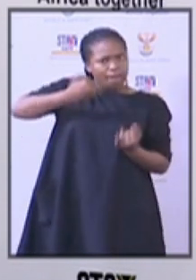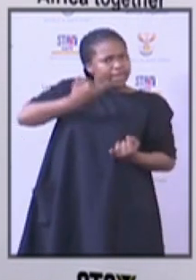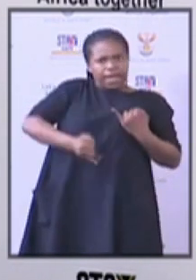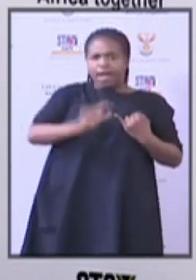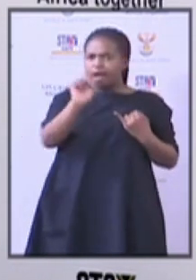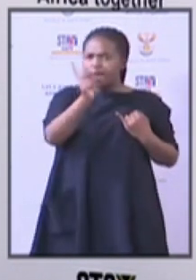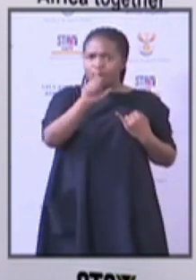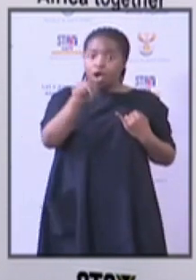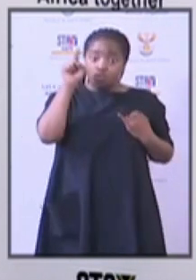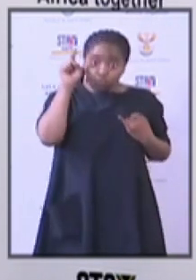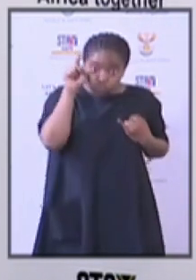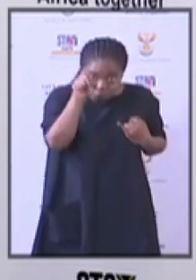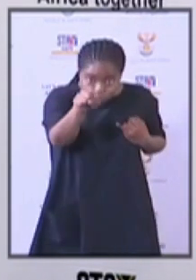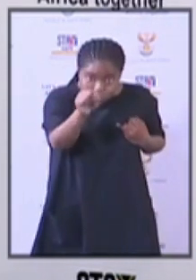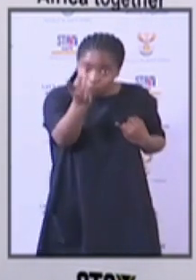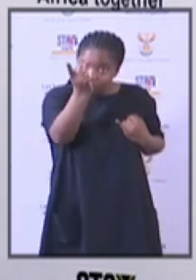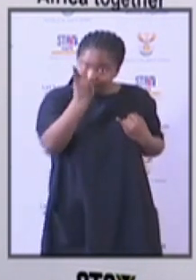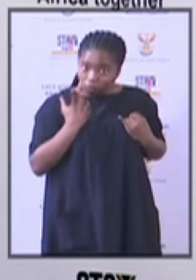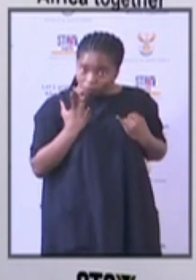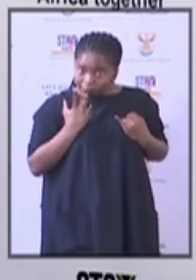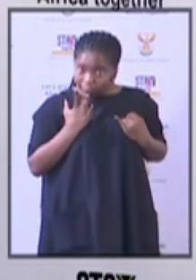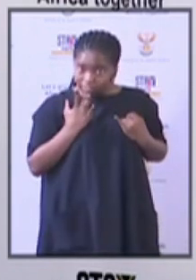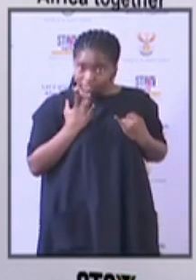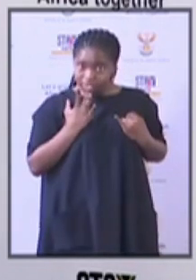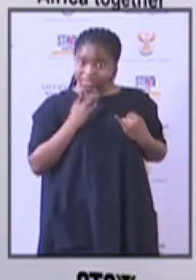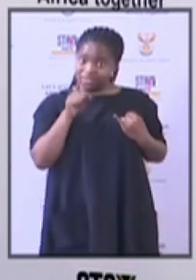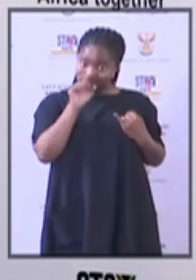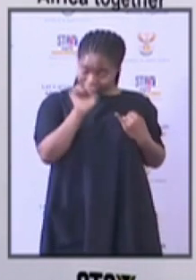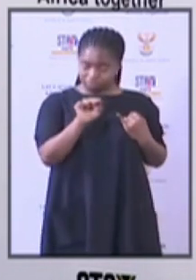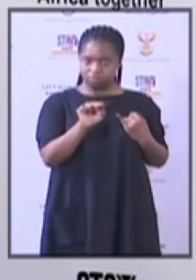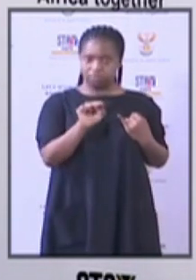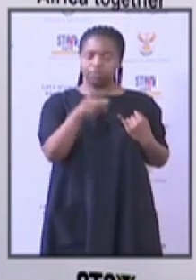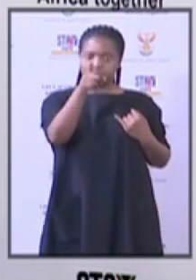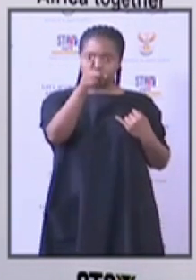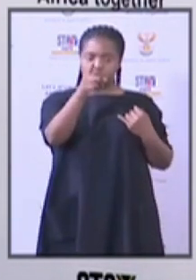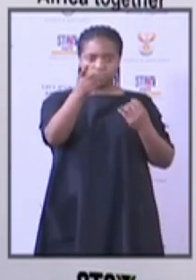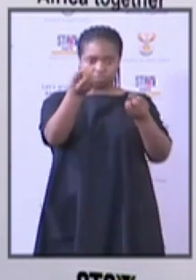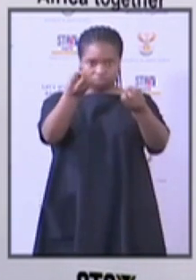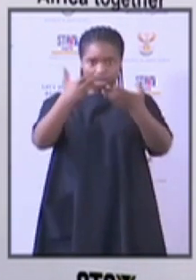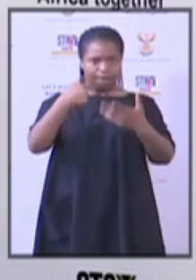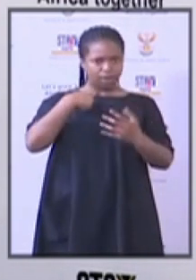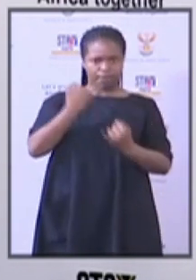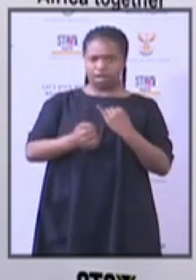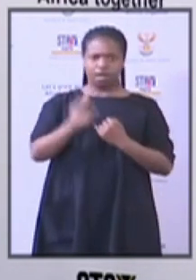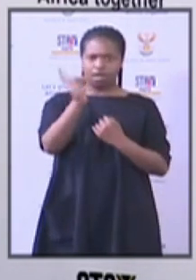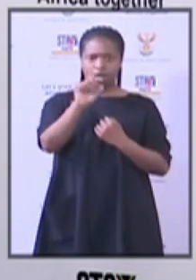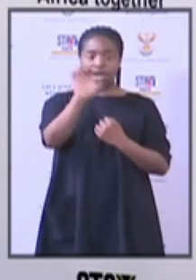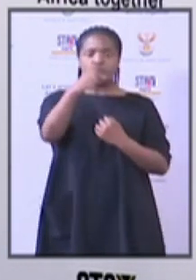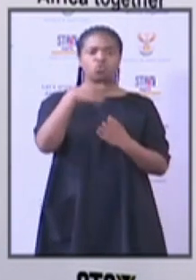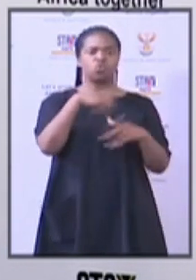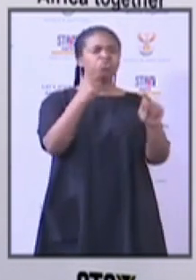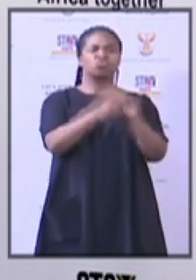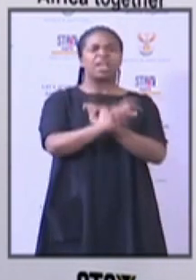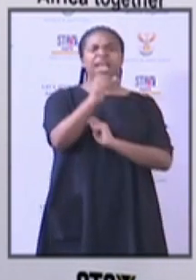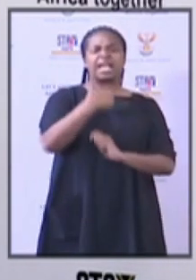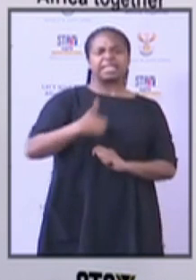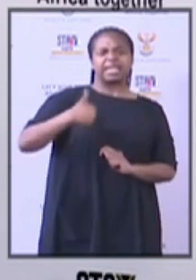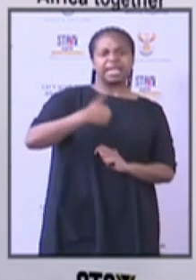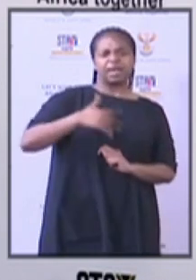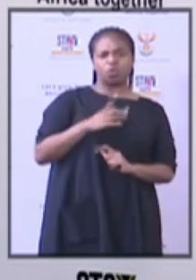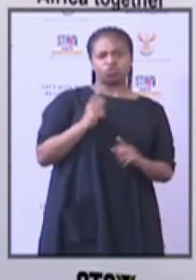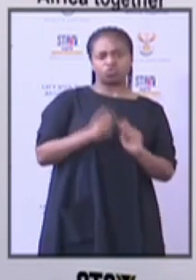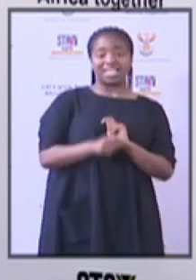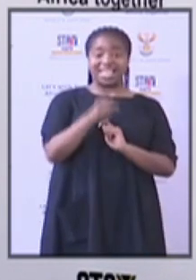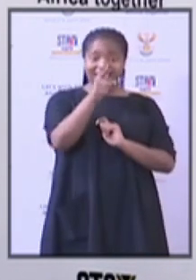those particulars in their ID. It's them who came to give us these particulars. Now they want to change them. That is